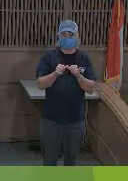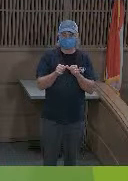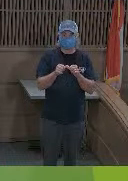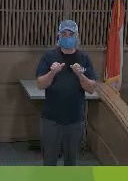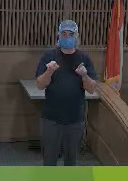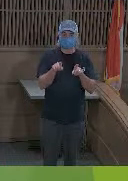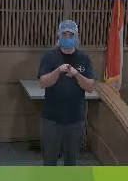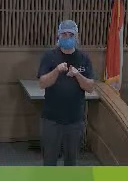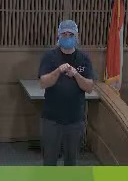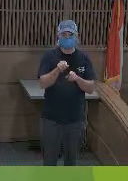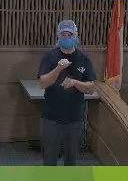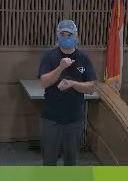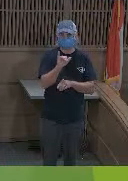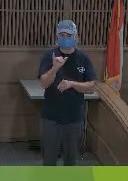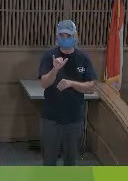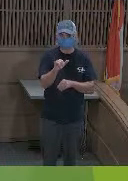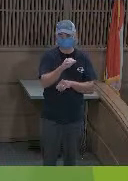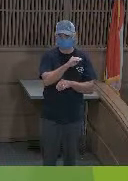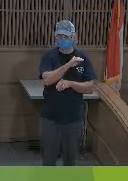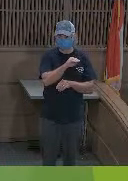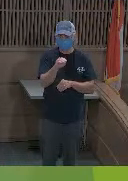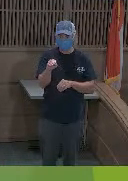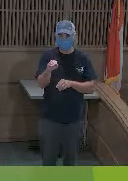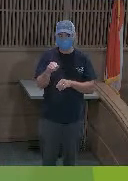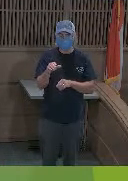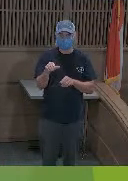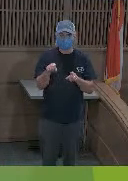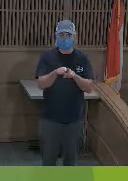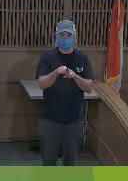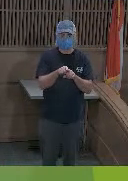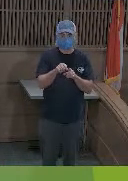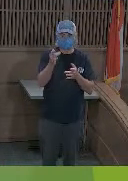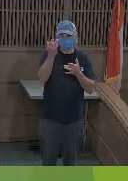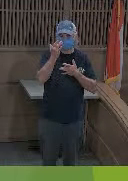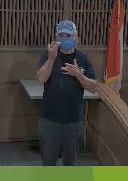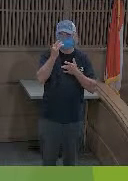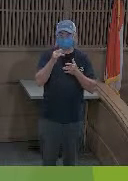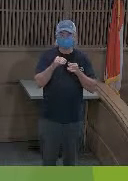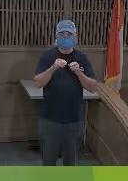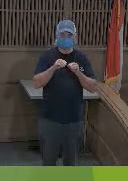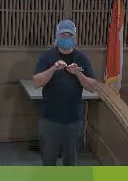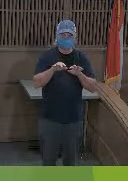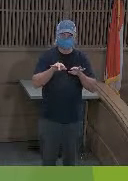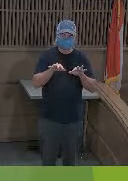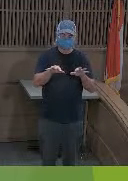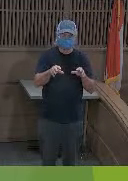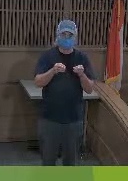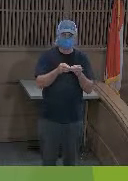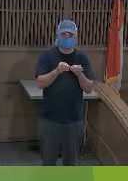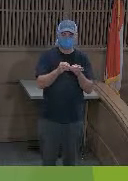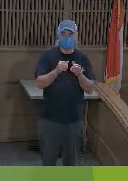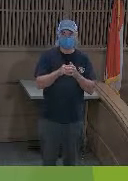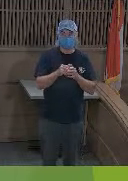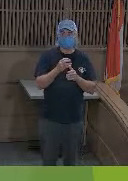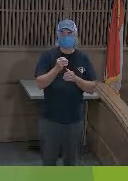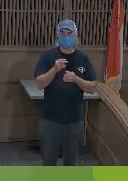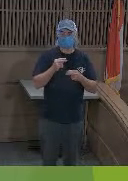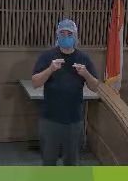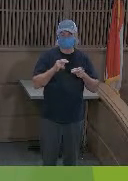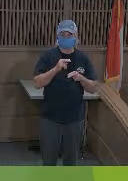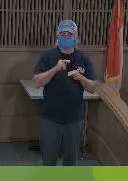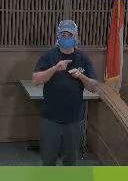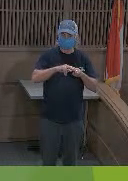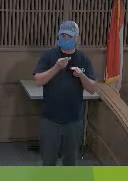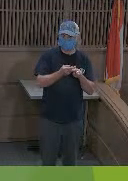indicators of the spread of the virus in the community. The others being the census of the hospital, another being the 14-day